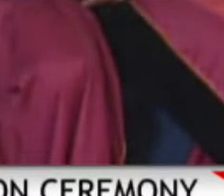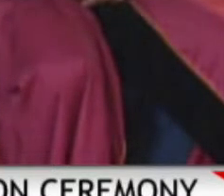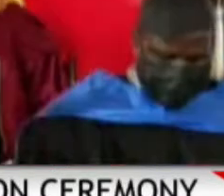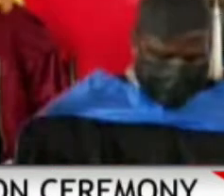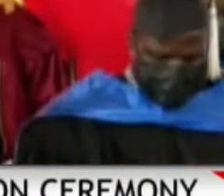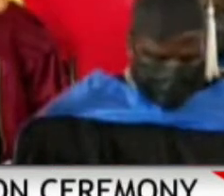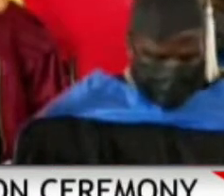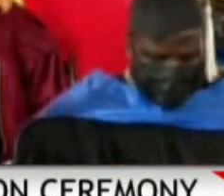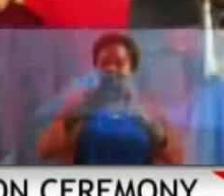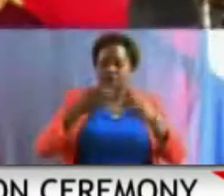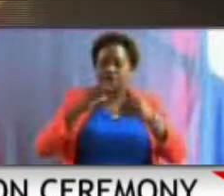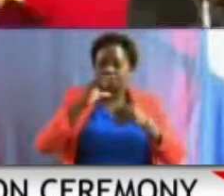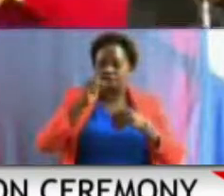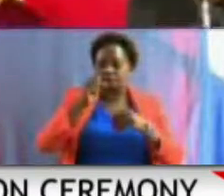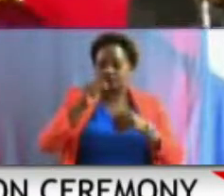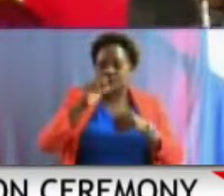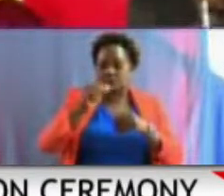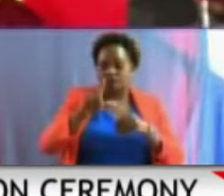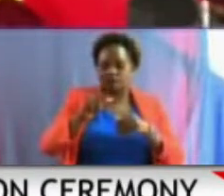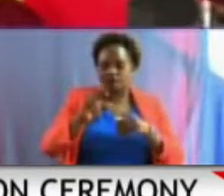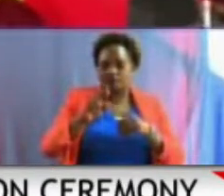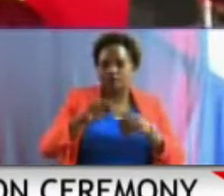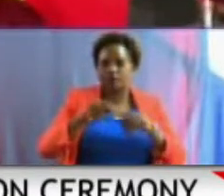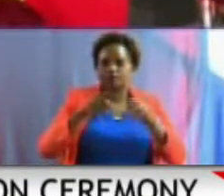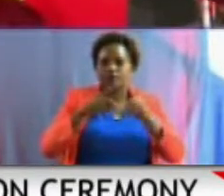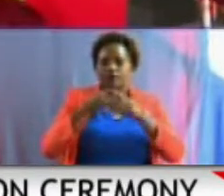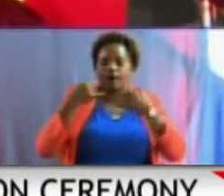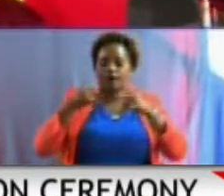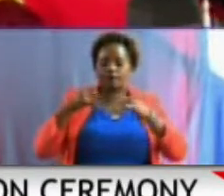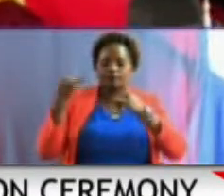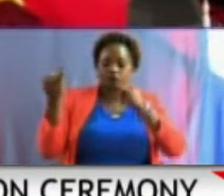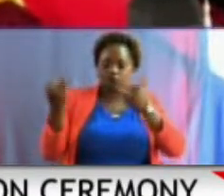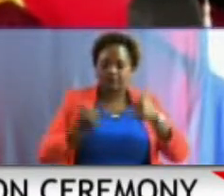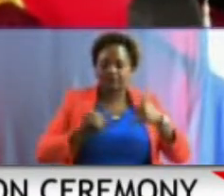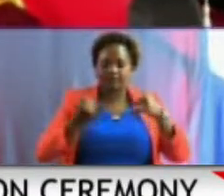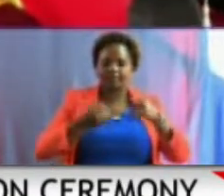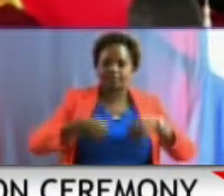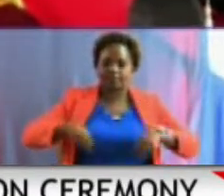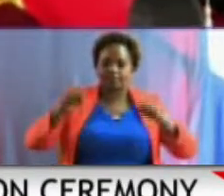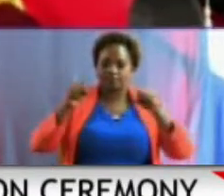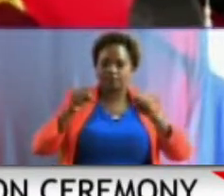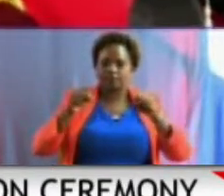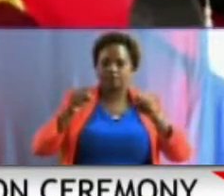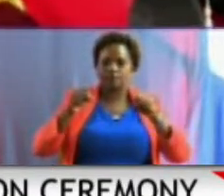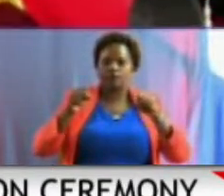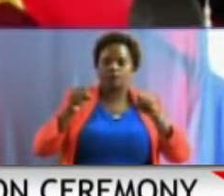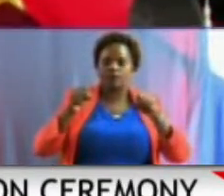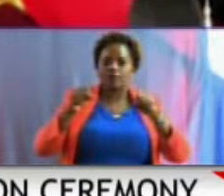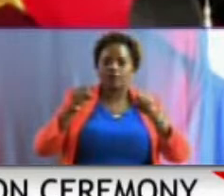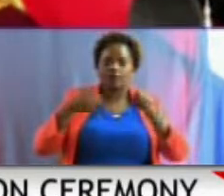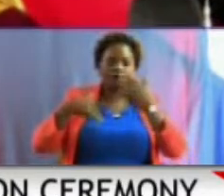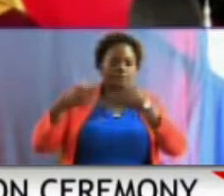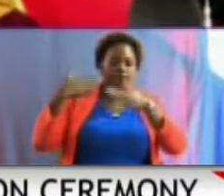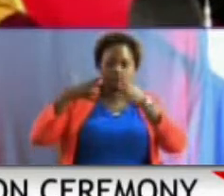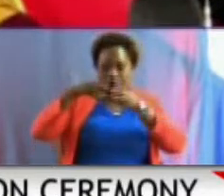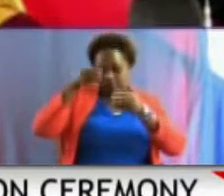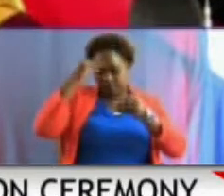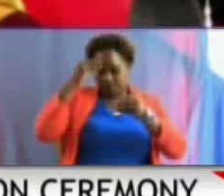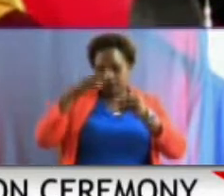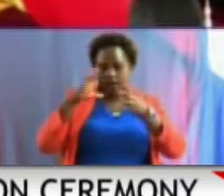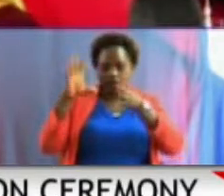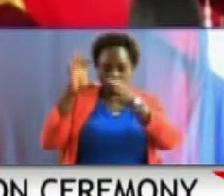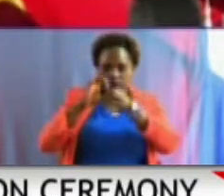Mr. Chancellor, sir, allow me to call upon the Chairman, Alumni Association of Murang'A University